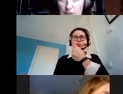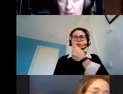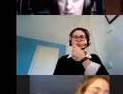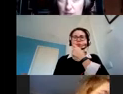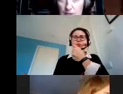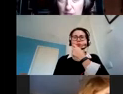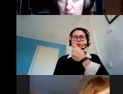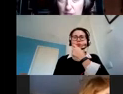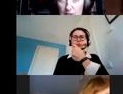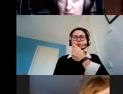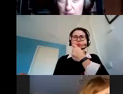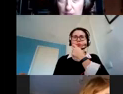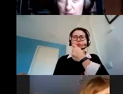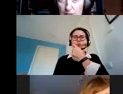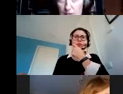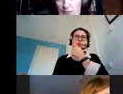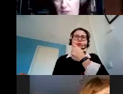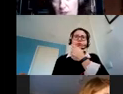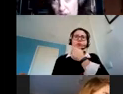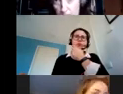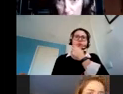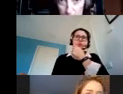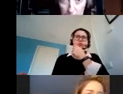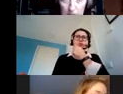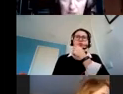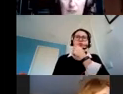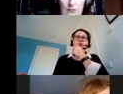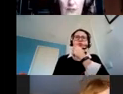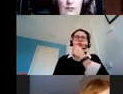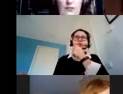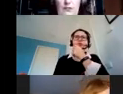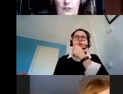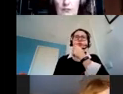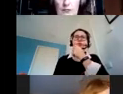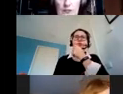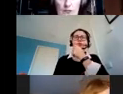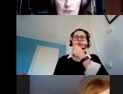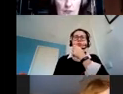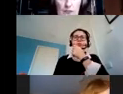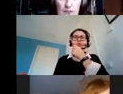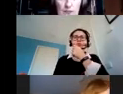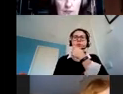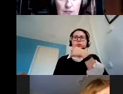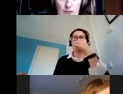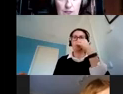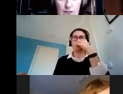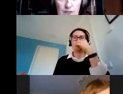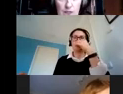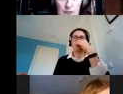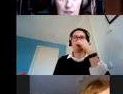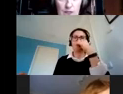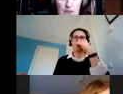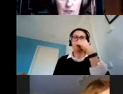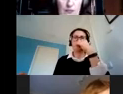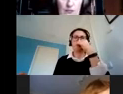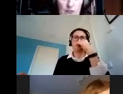What is the problem in Italy? As Marta mentioned before, in Italy we do not have a national human